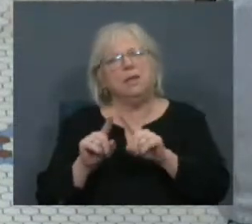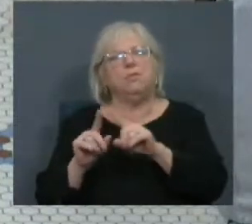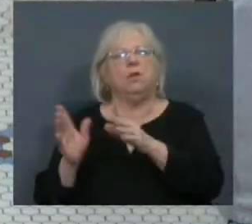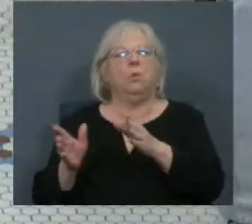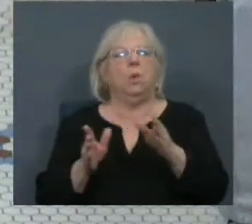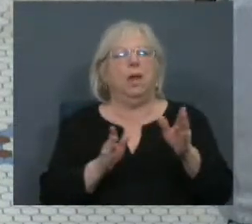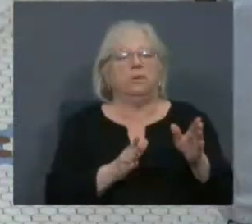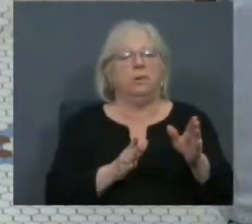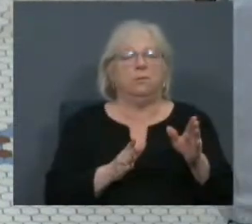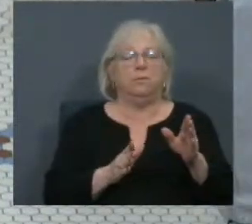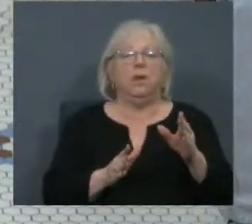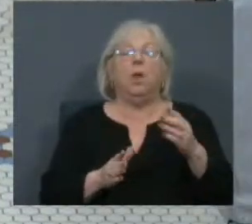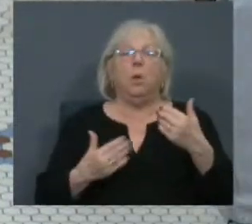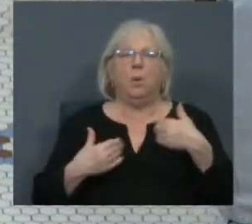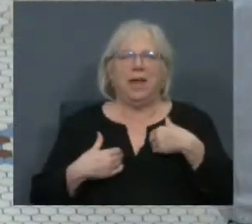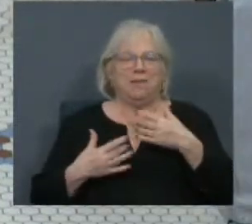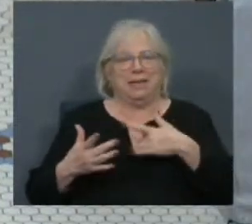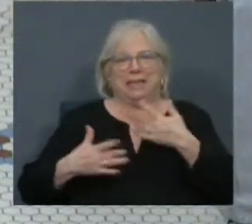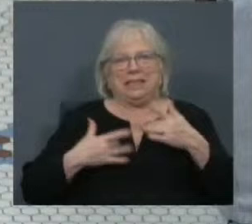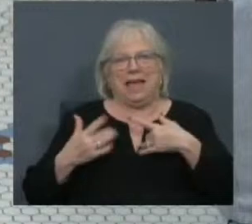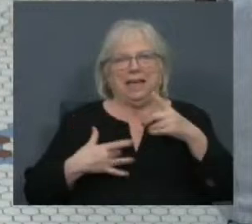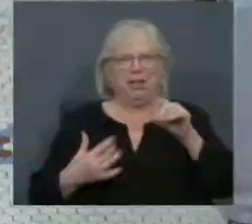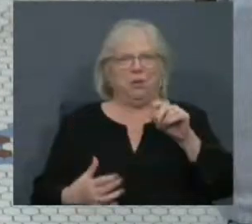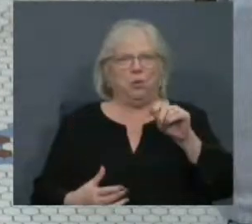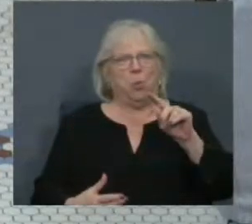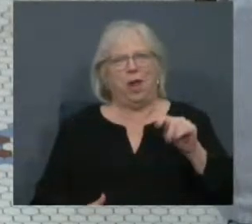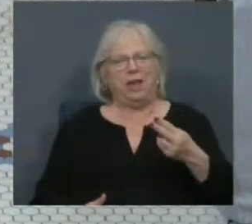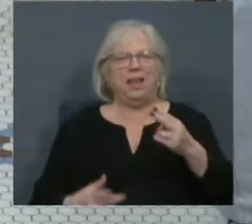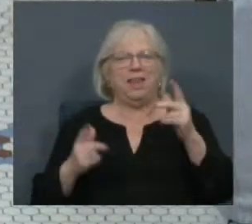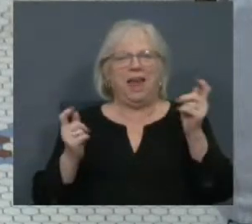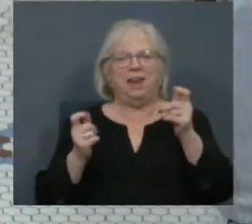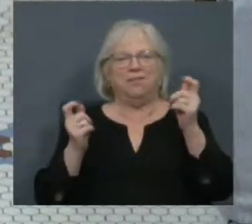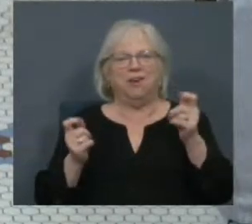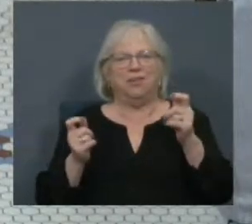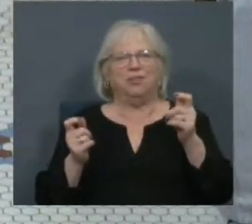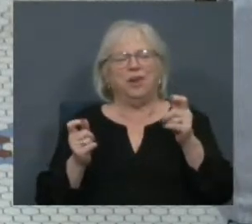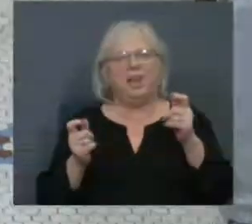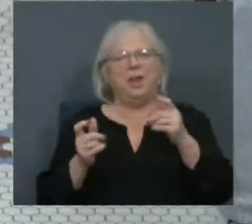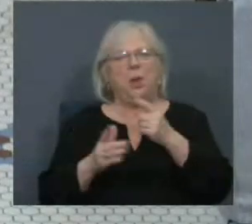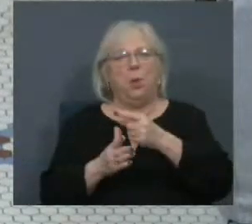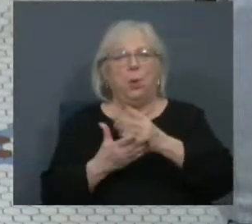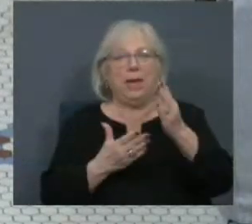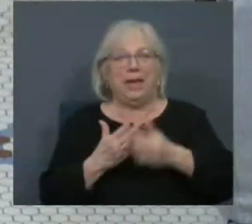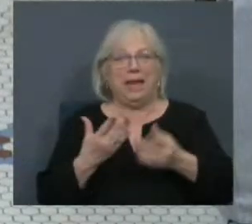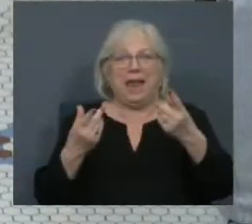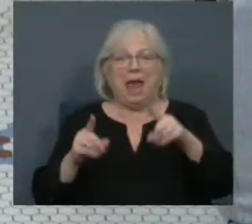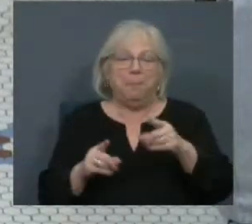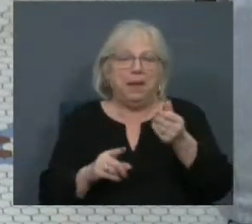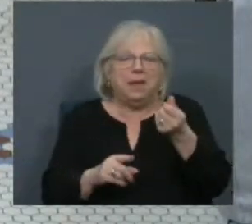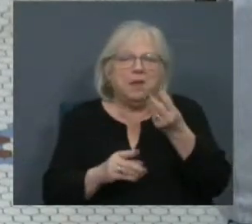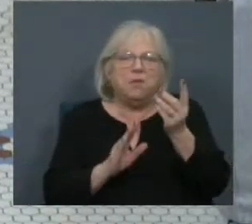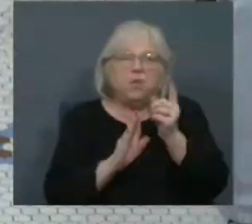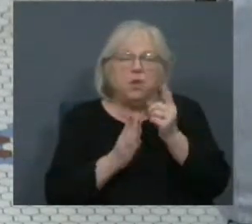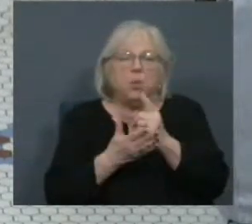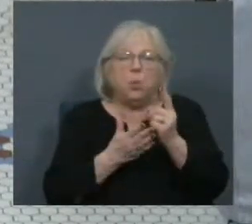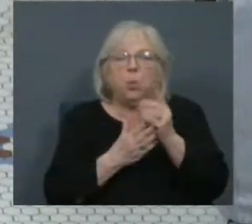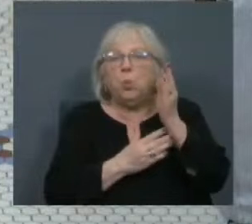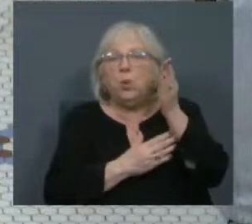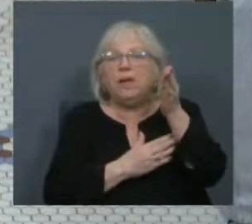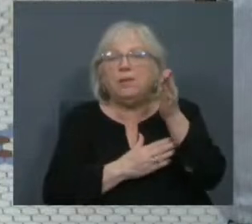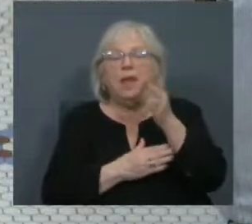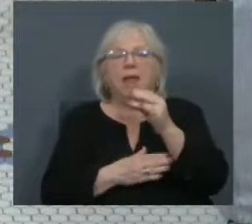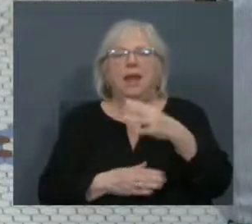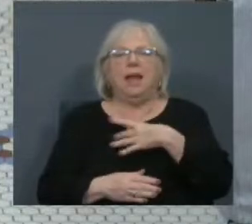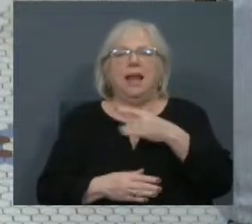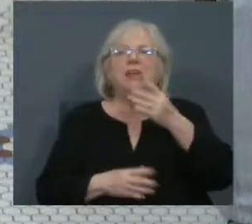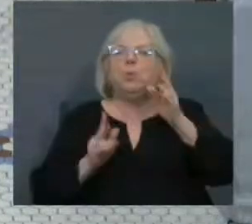we have an exciting 20th anniversary celebration weekend coming up in just a few weeks. And I'd like to